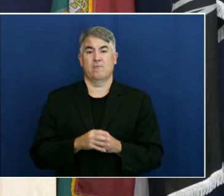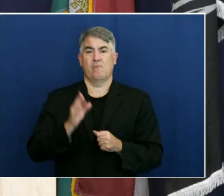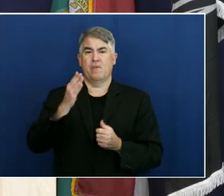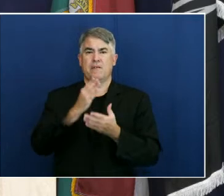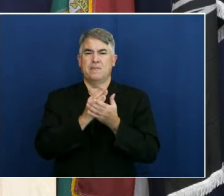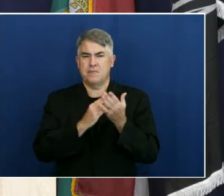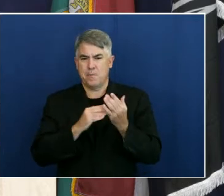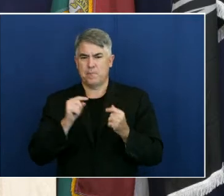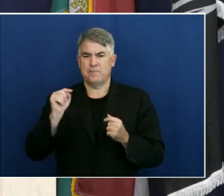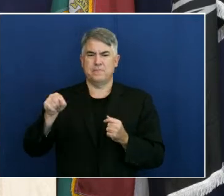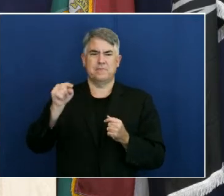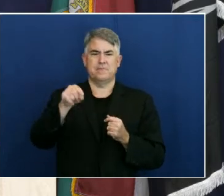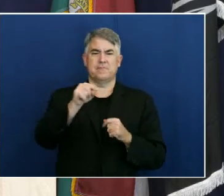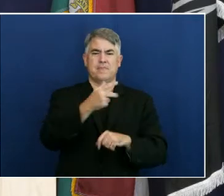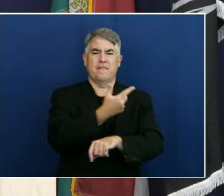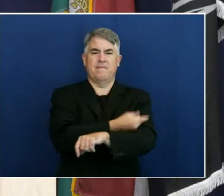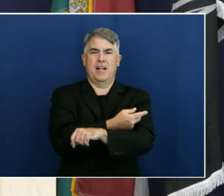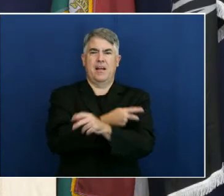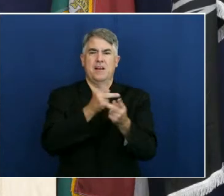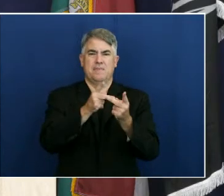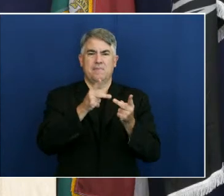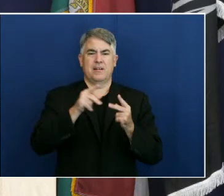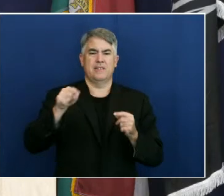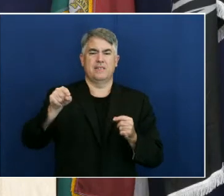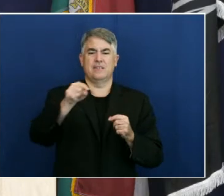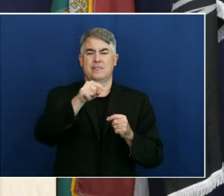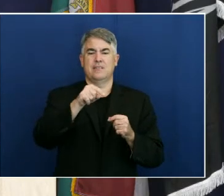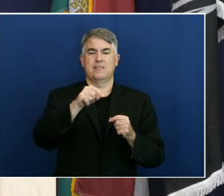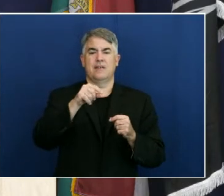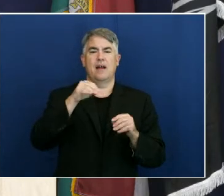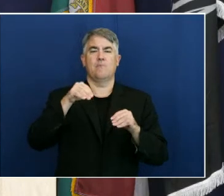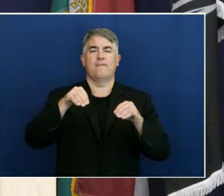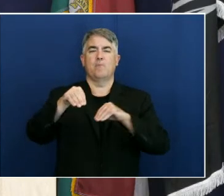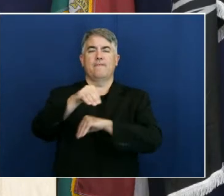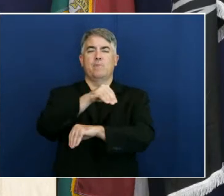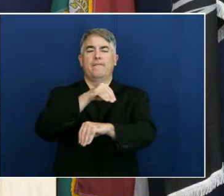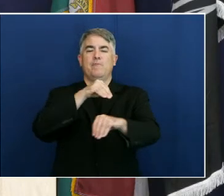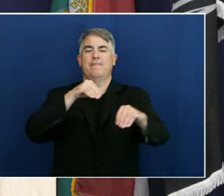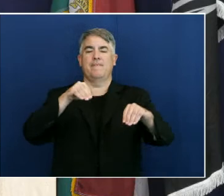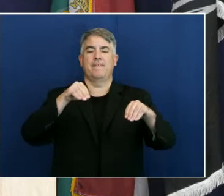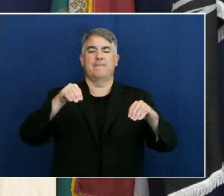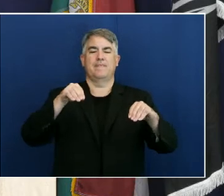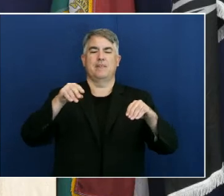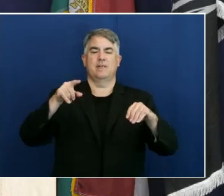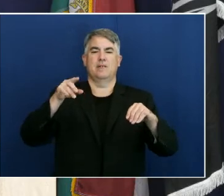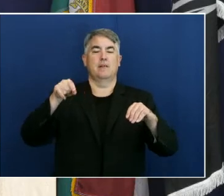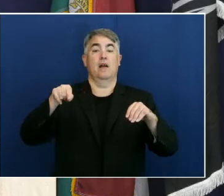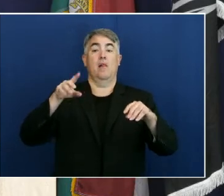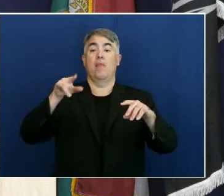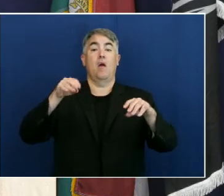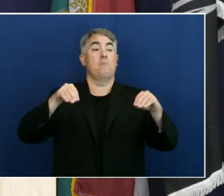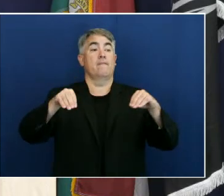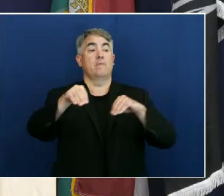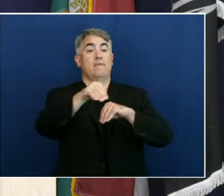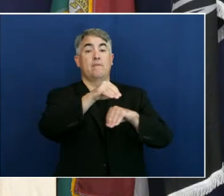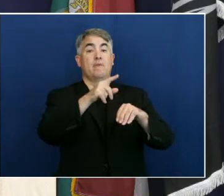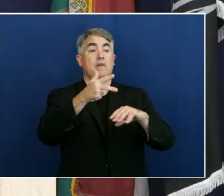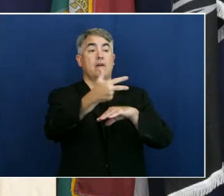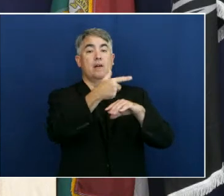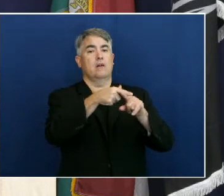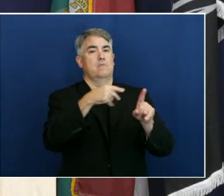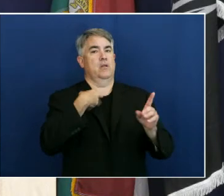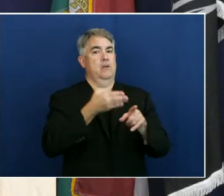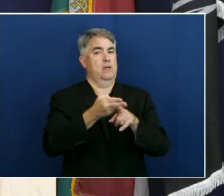temporary, those are primarily composed of J&J, but each of our set locations will have Pfizer available